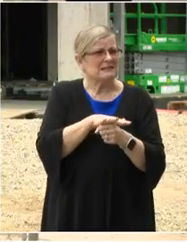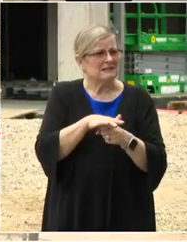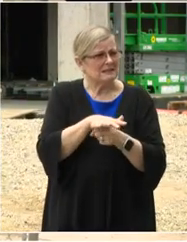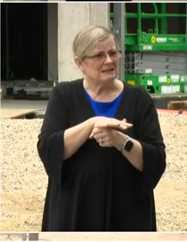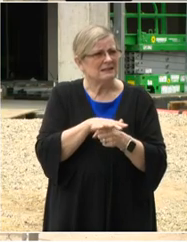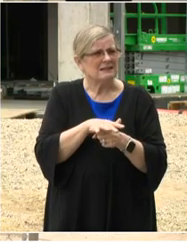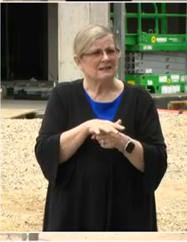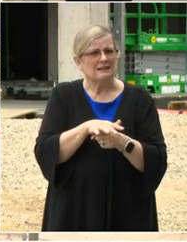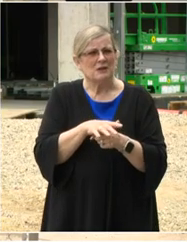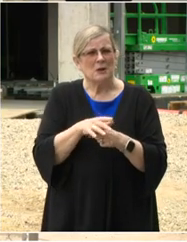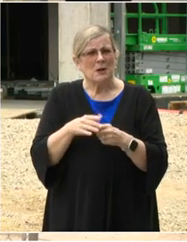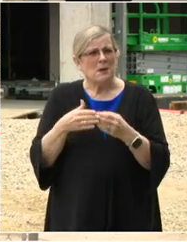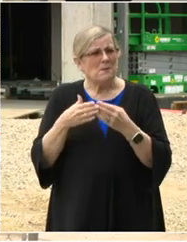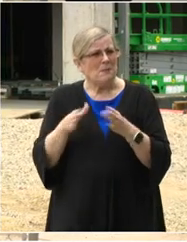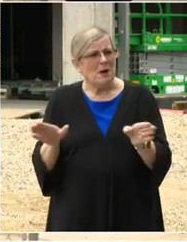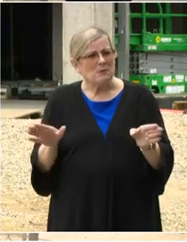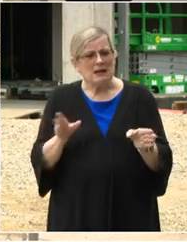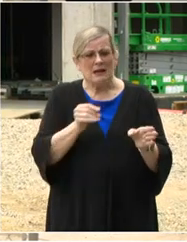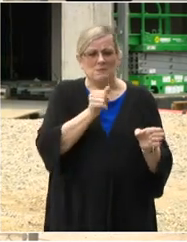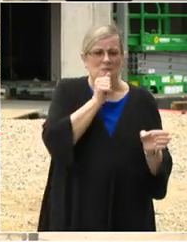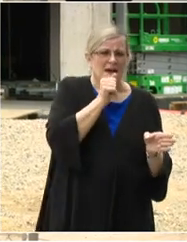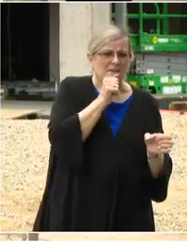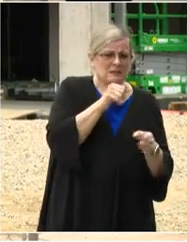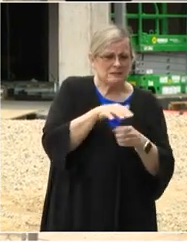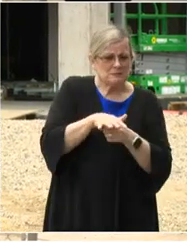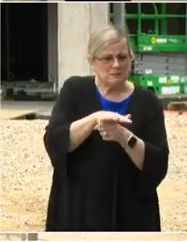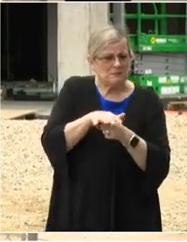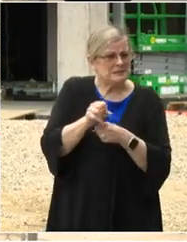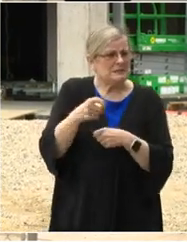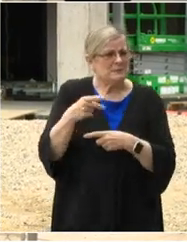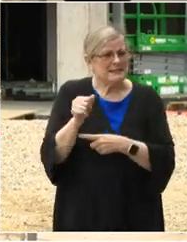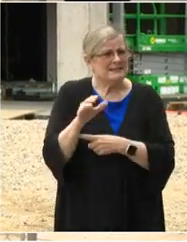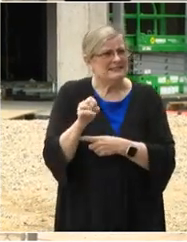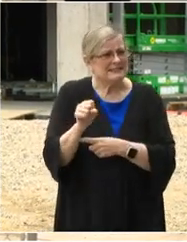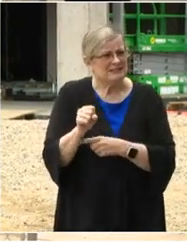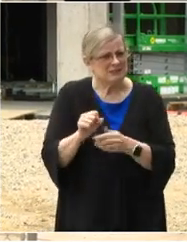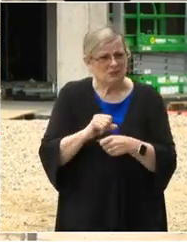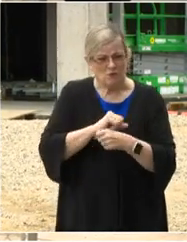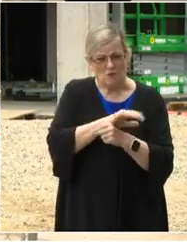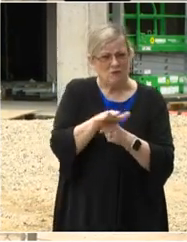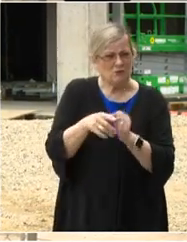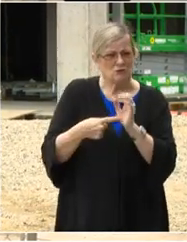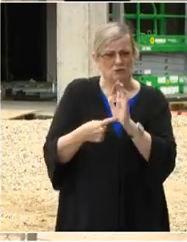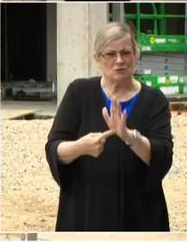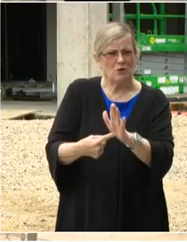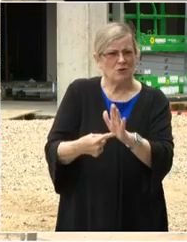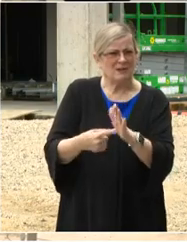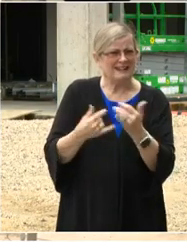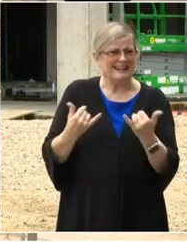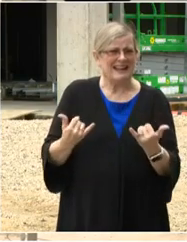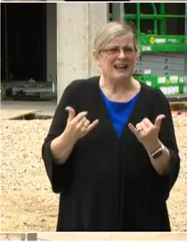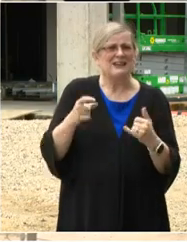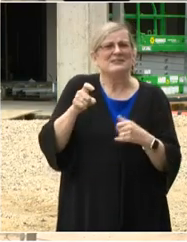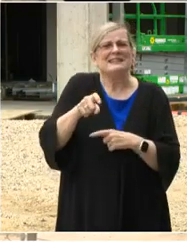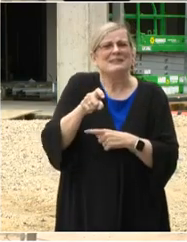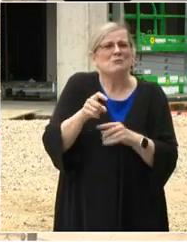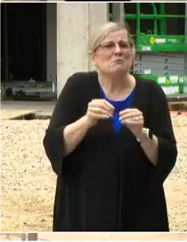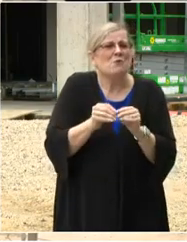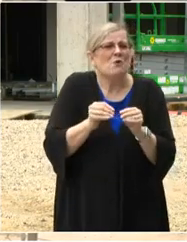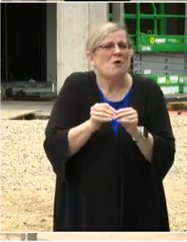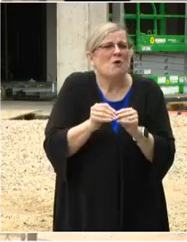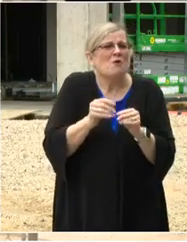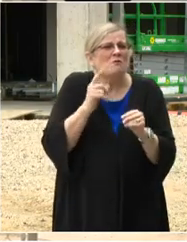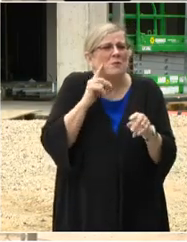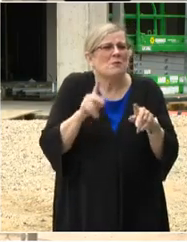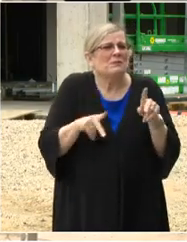The pandemic has taught us that we need more of it for people to just enjoy the city. One